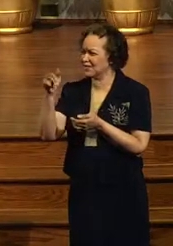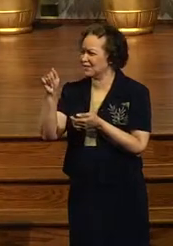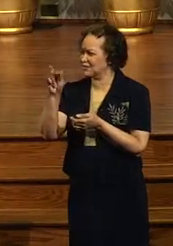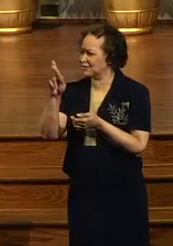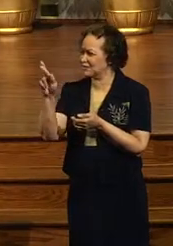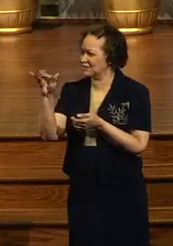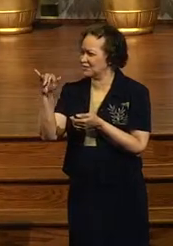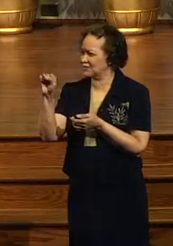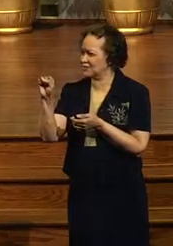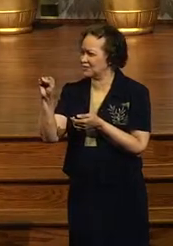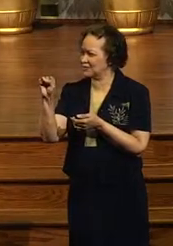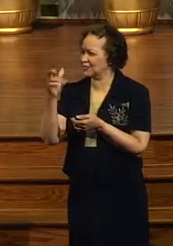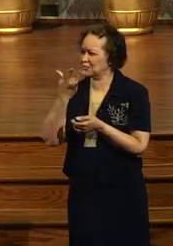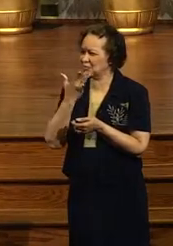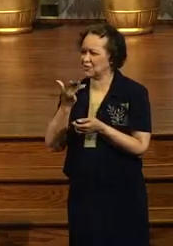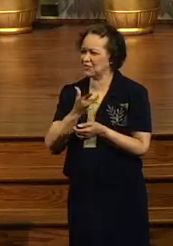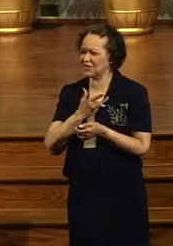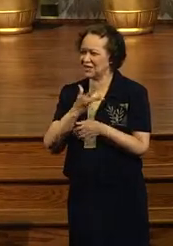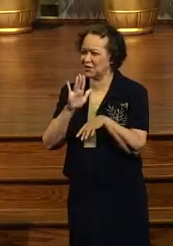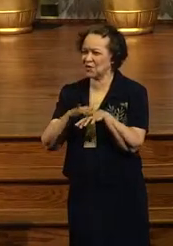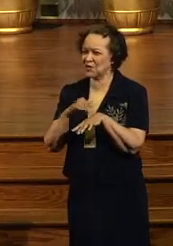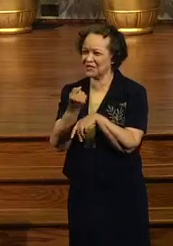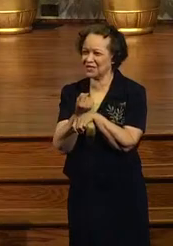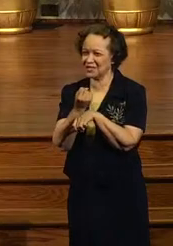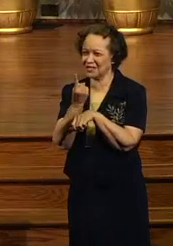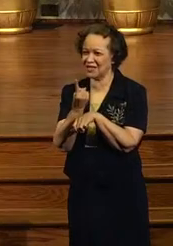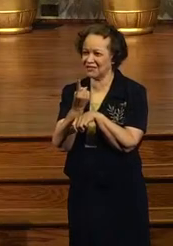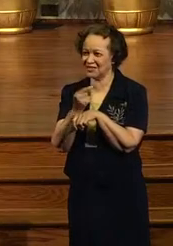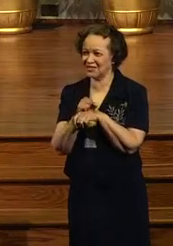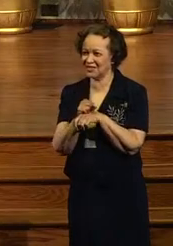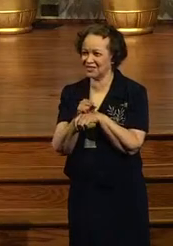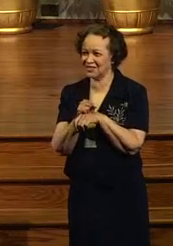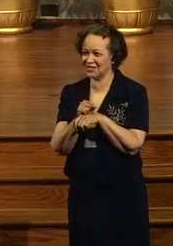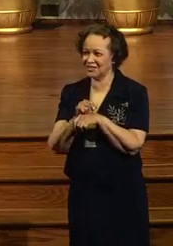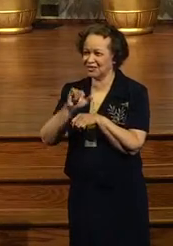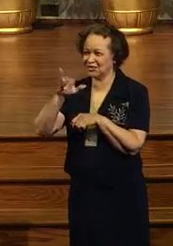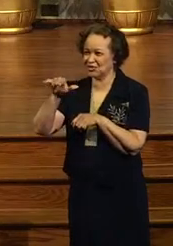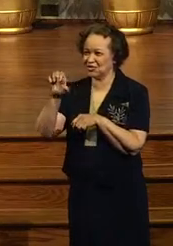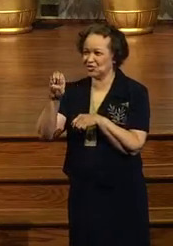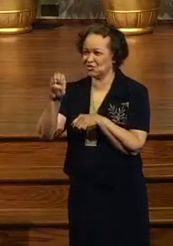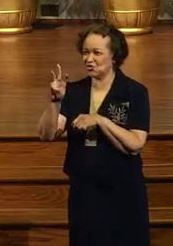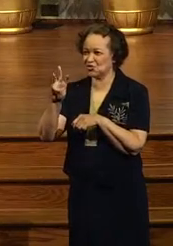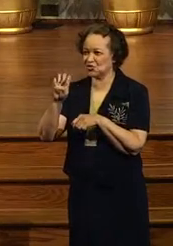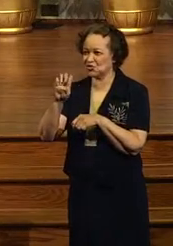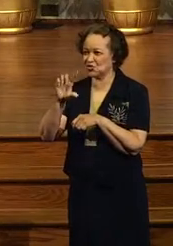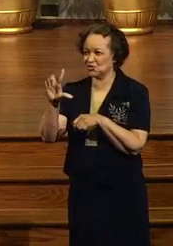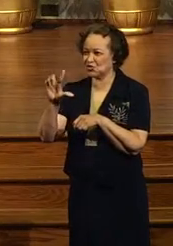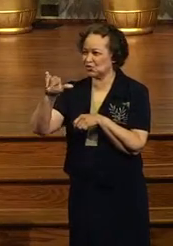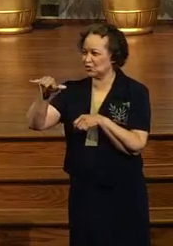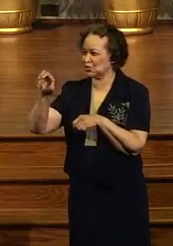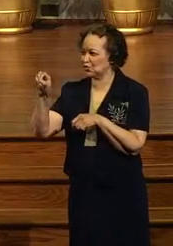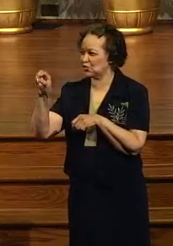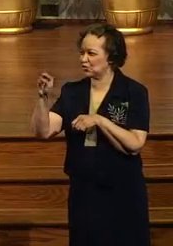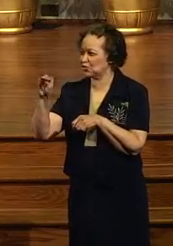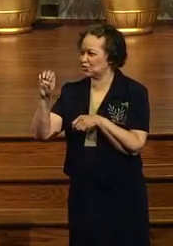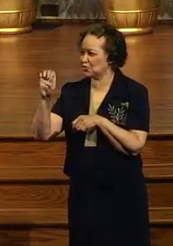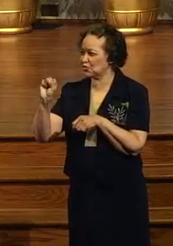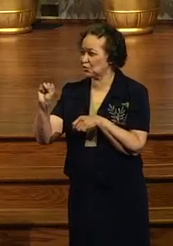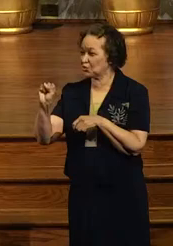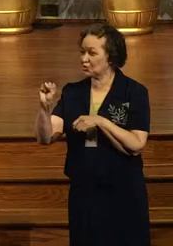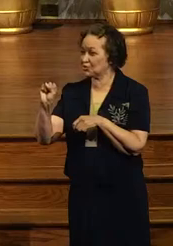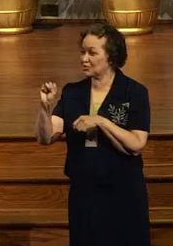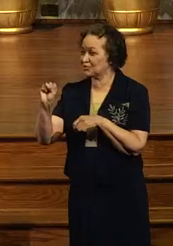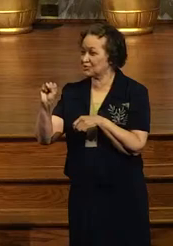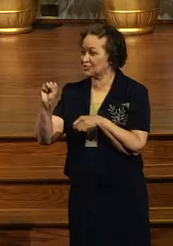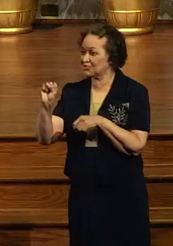her birthday on the 11th. And Miss Jewel Jones, this young lady is here with her family members.